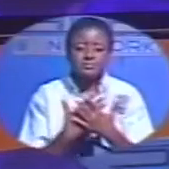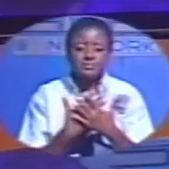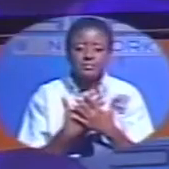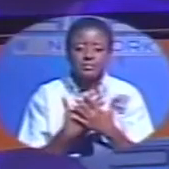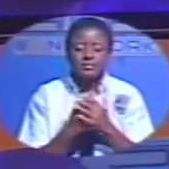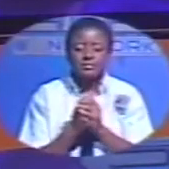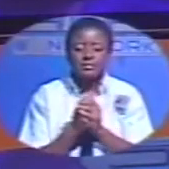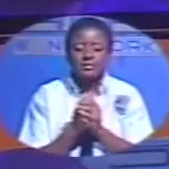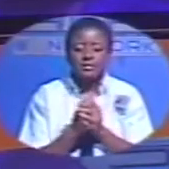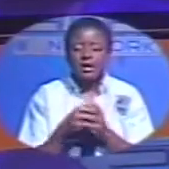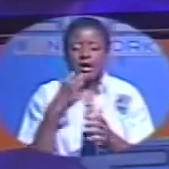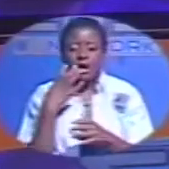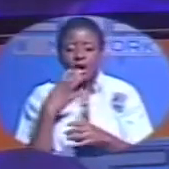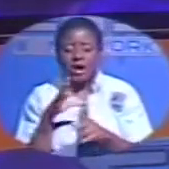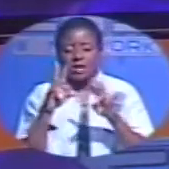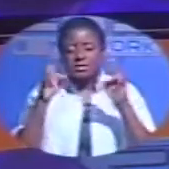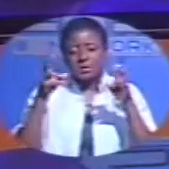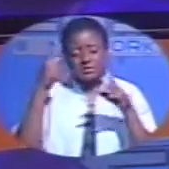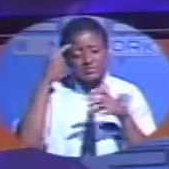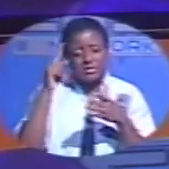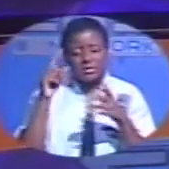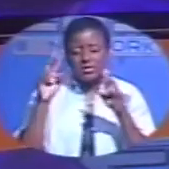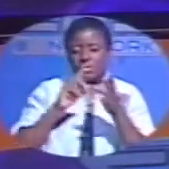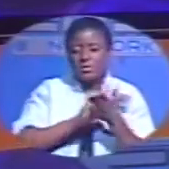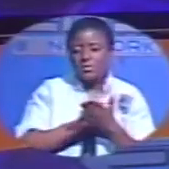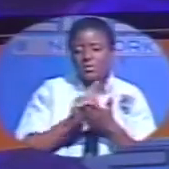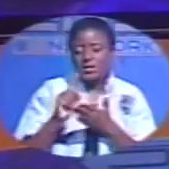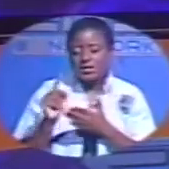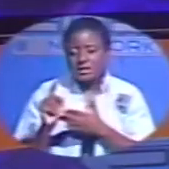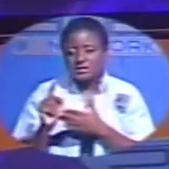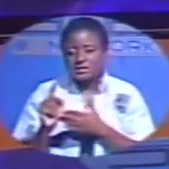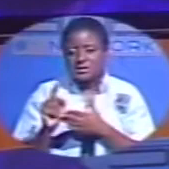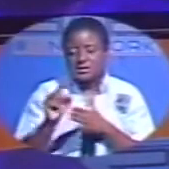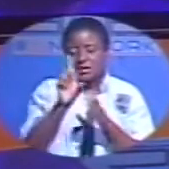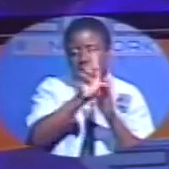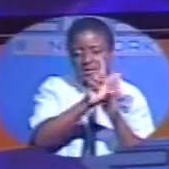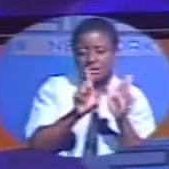Well, it's been a hot topic for weeks, legalizing the numbers game.